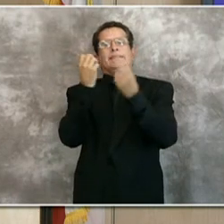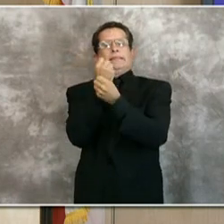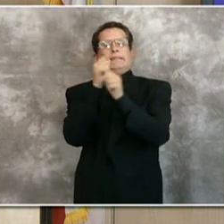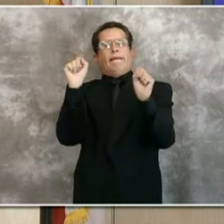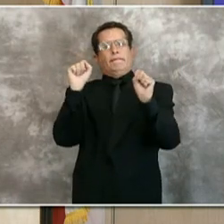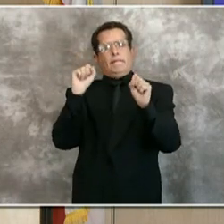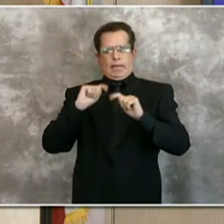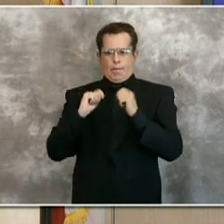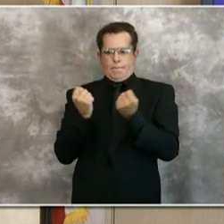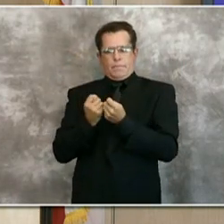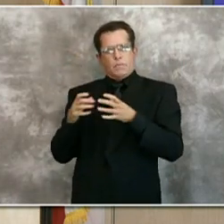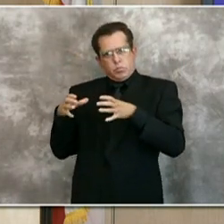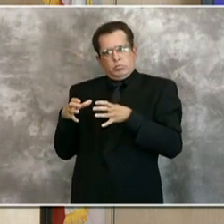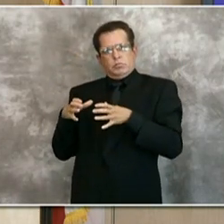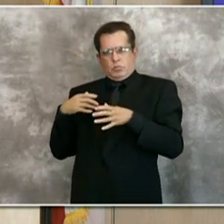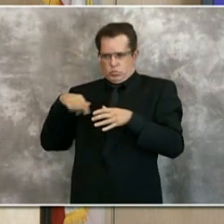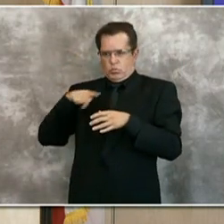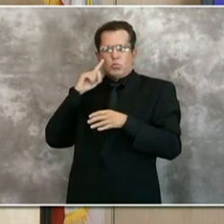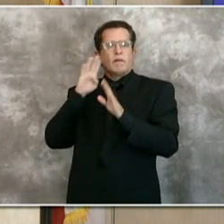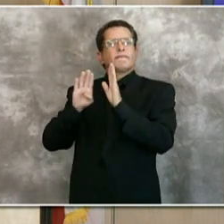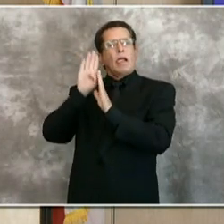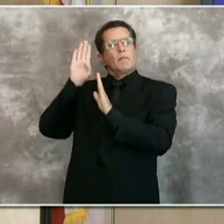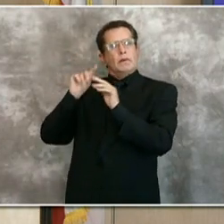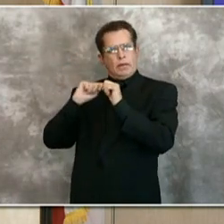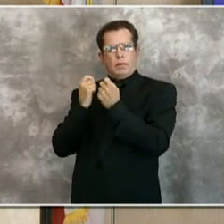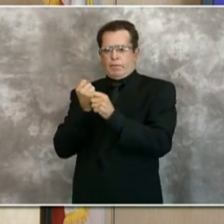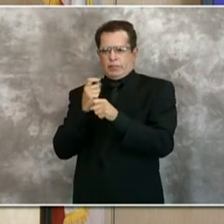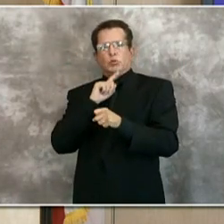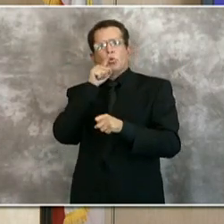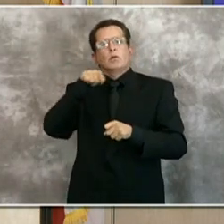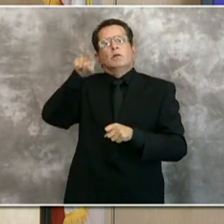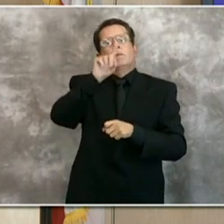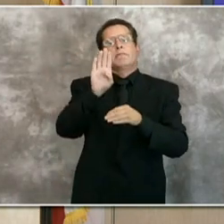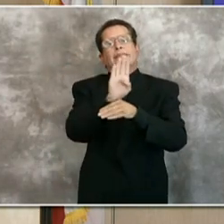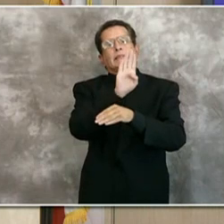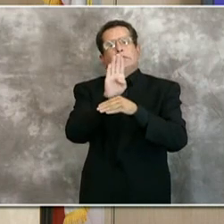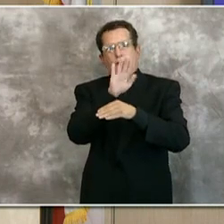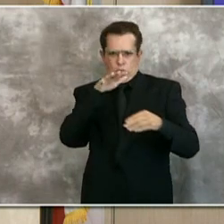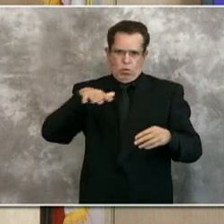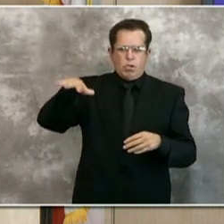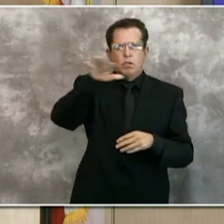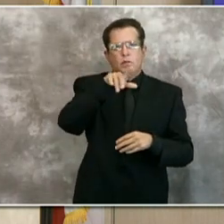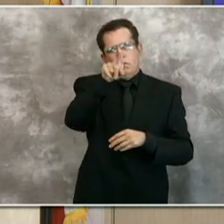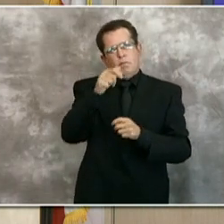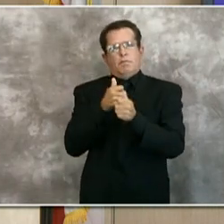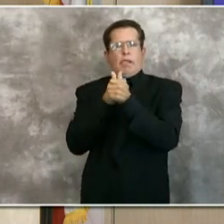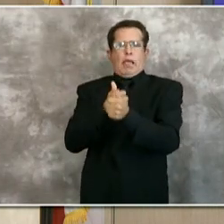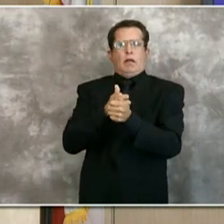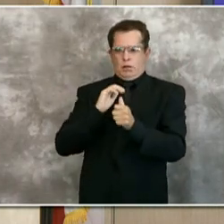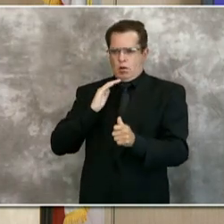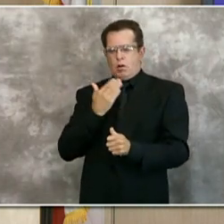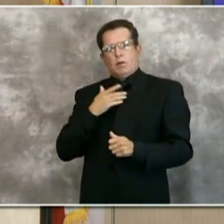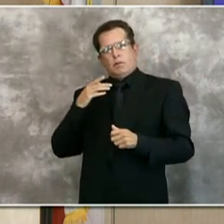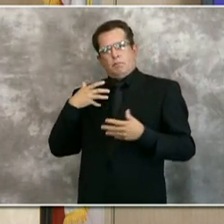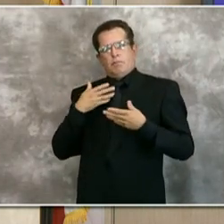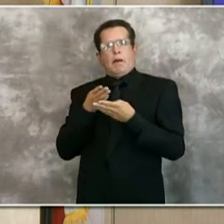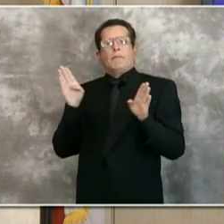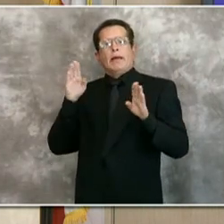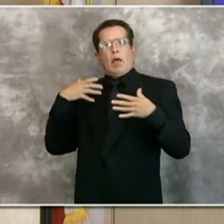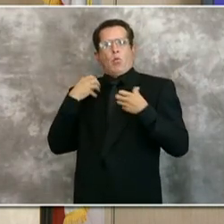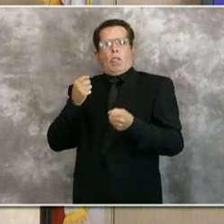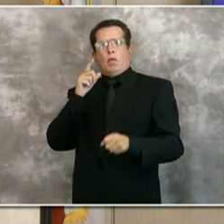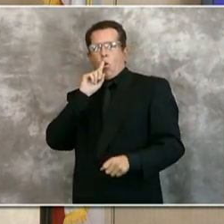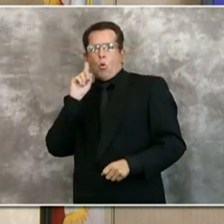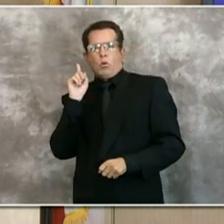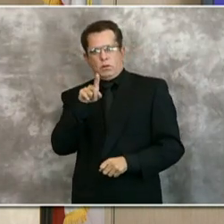team to ensure businesses, establishments, and people across the region are complying with our public health orders and